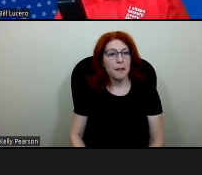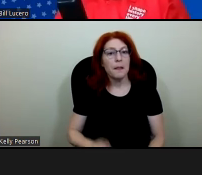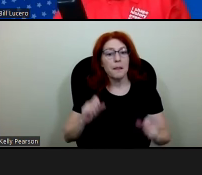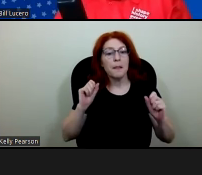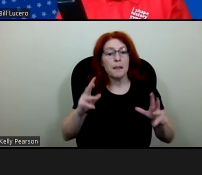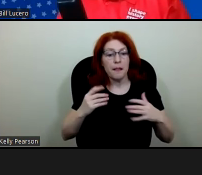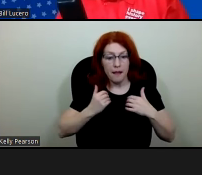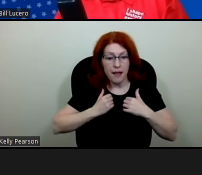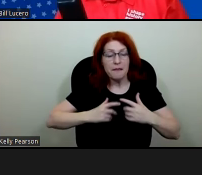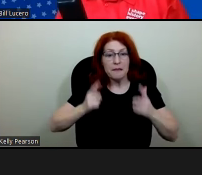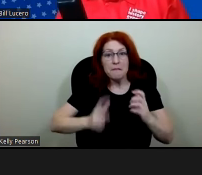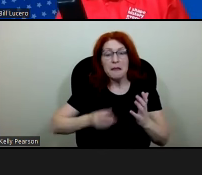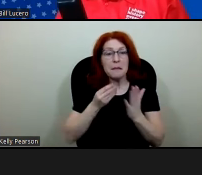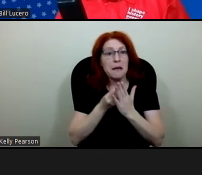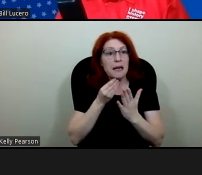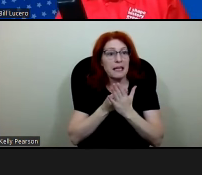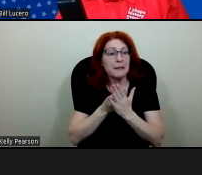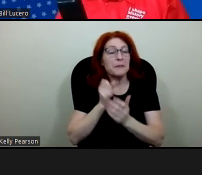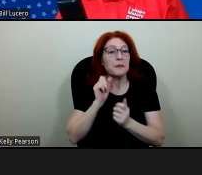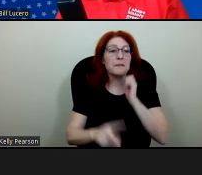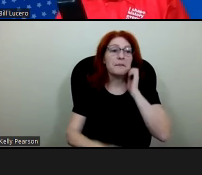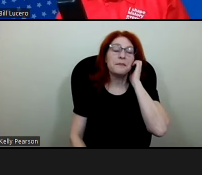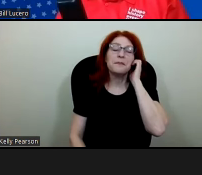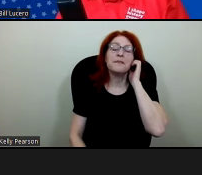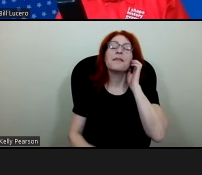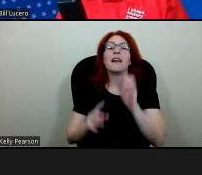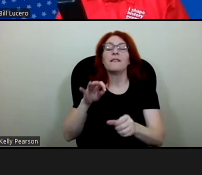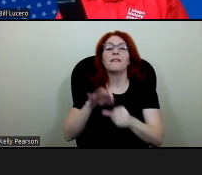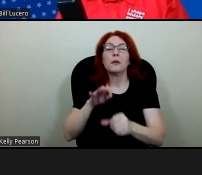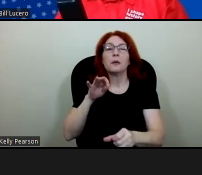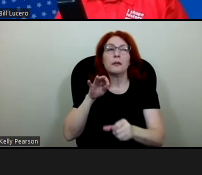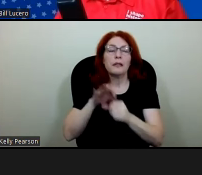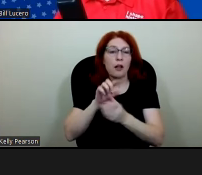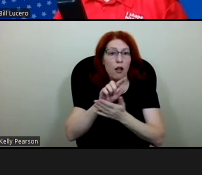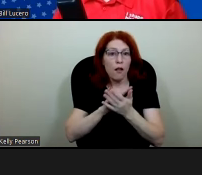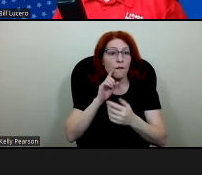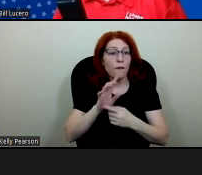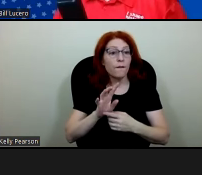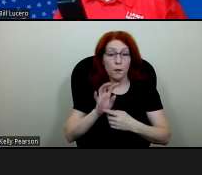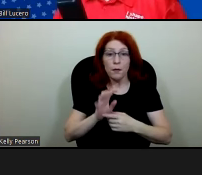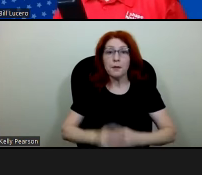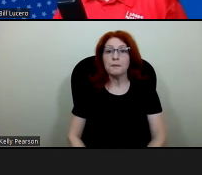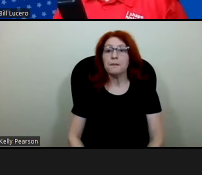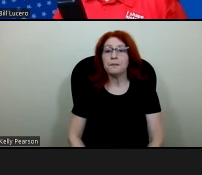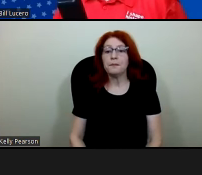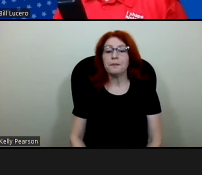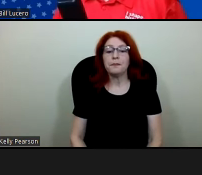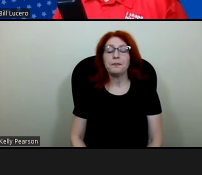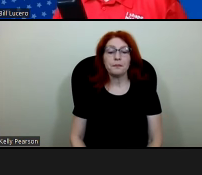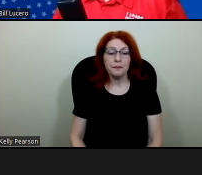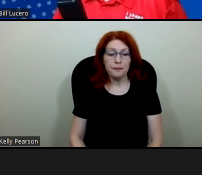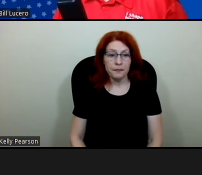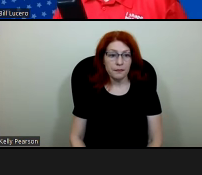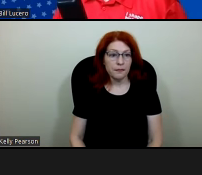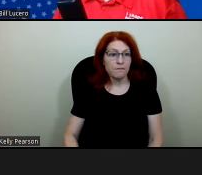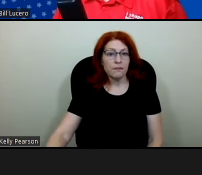some big money on the table. All right. So we have voting laws for 400. All right.